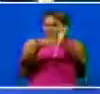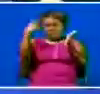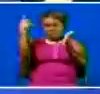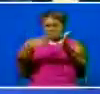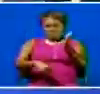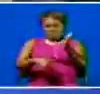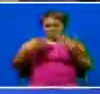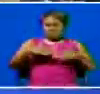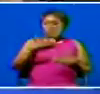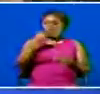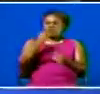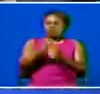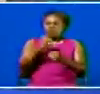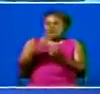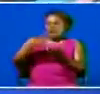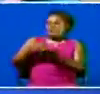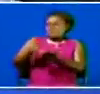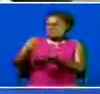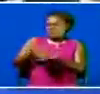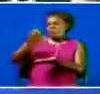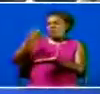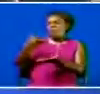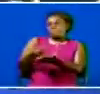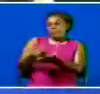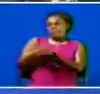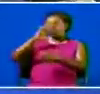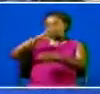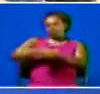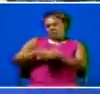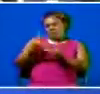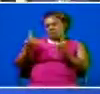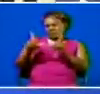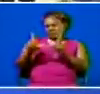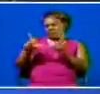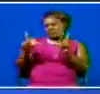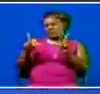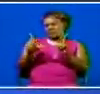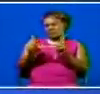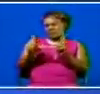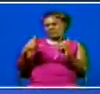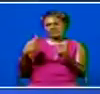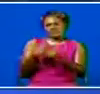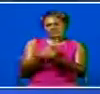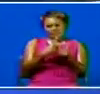job seekers have to part with extra cash in order to obtain such certificates.